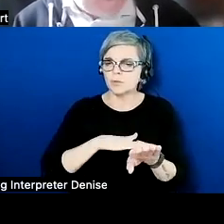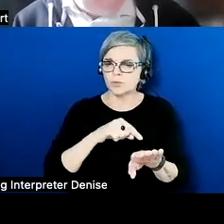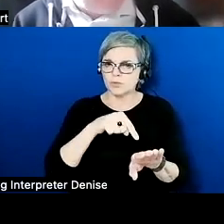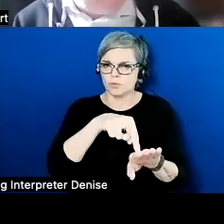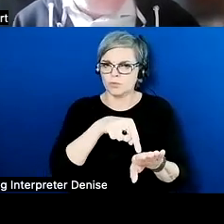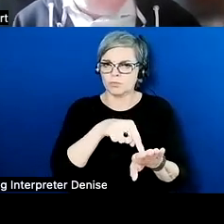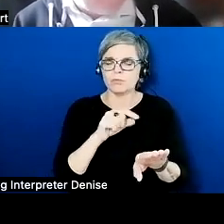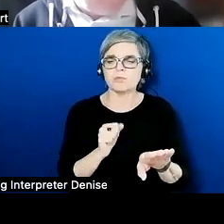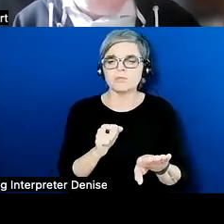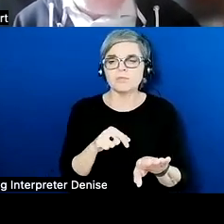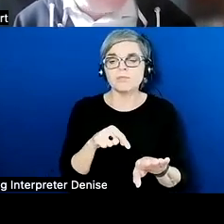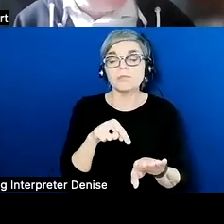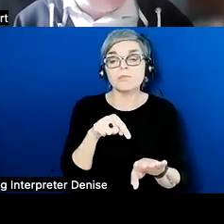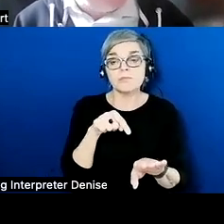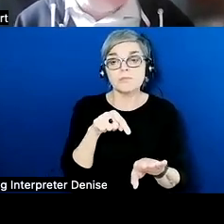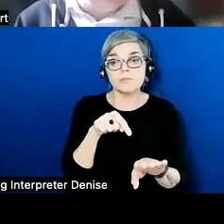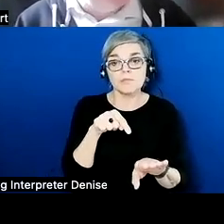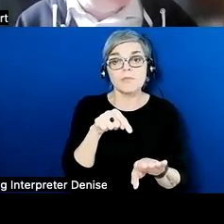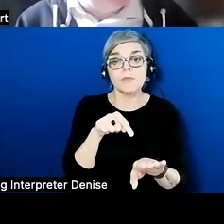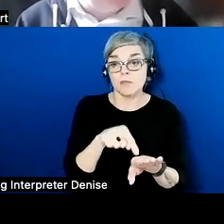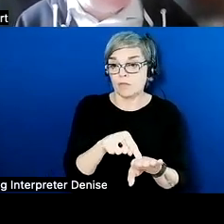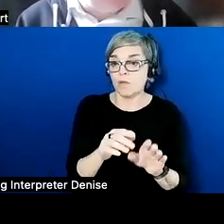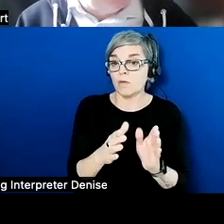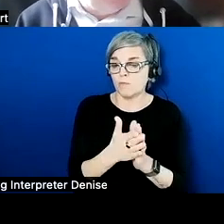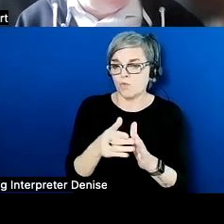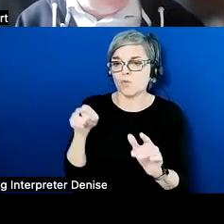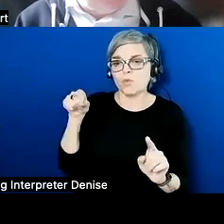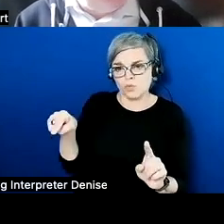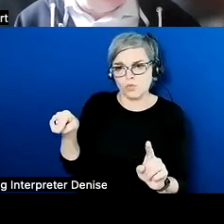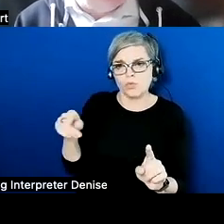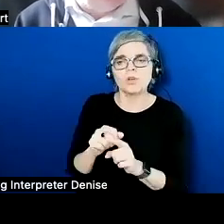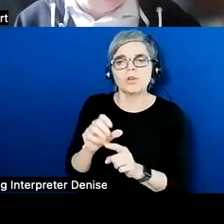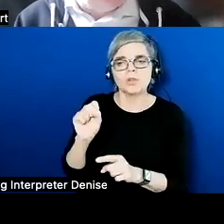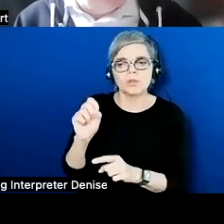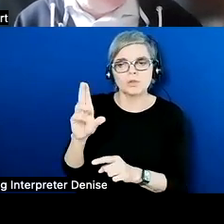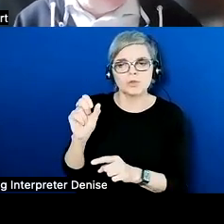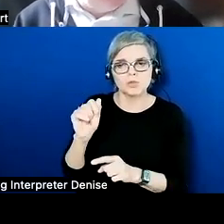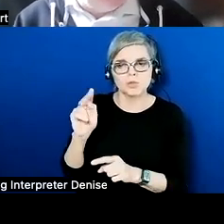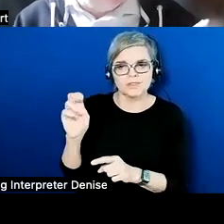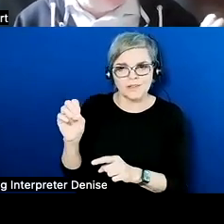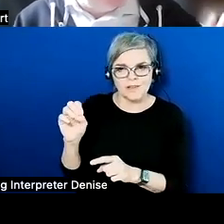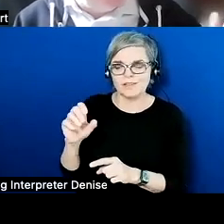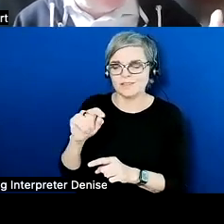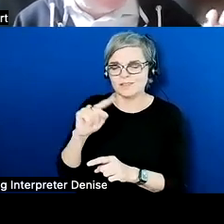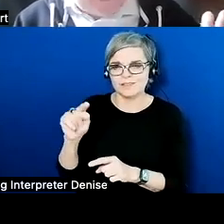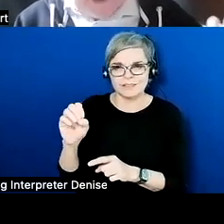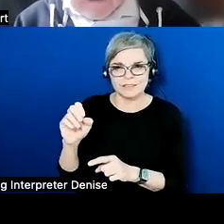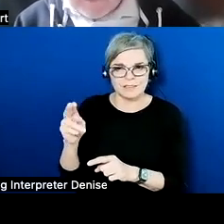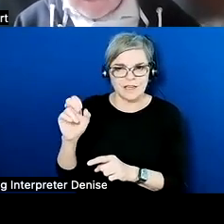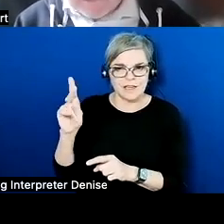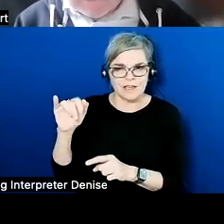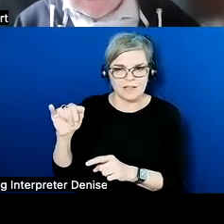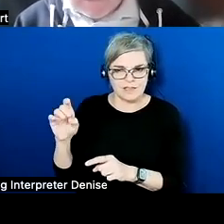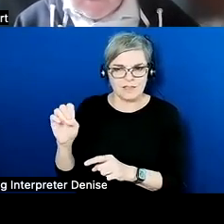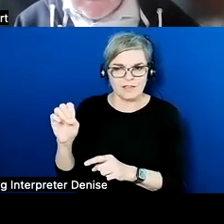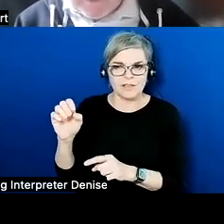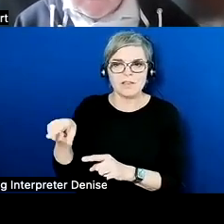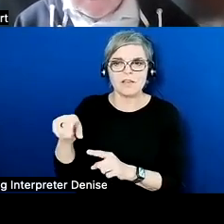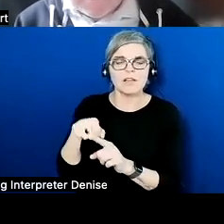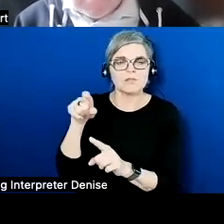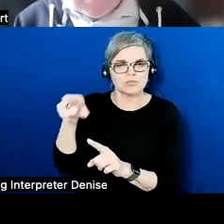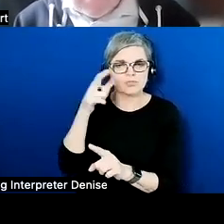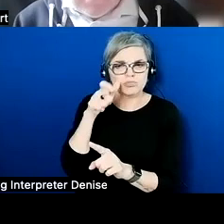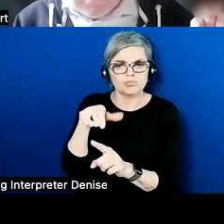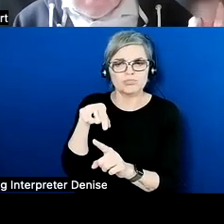was edited by Suzanne Zeedyk. And in this book, there are chapters